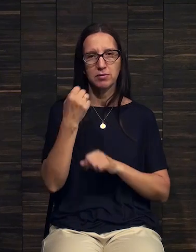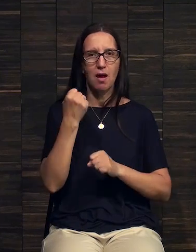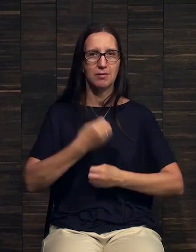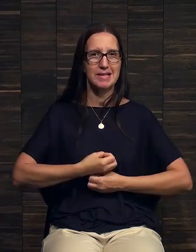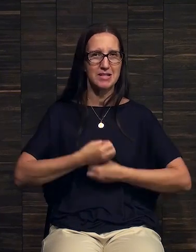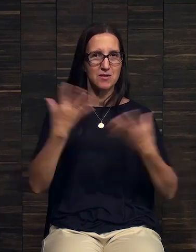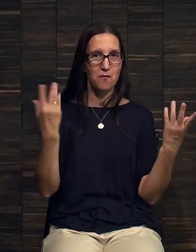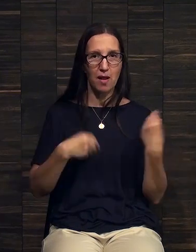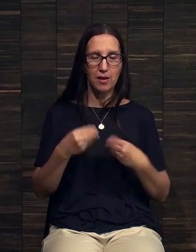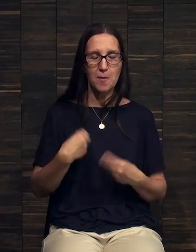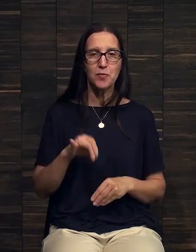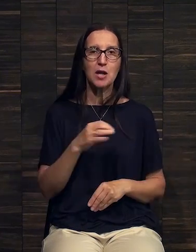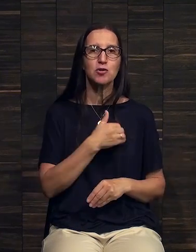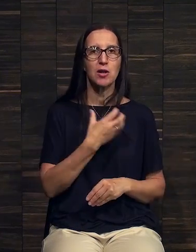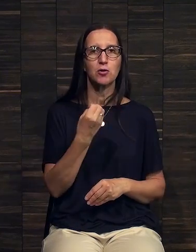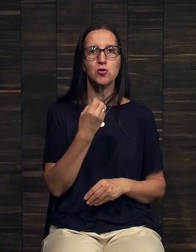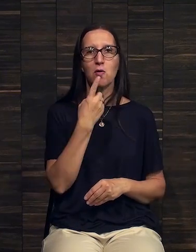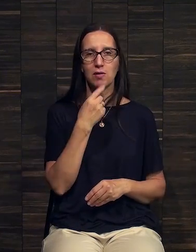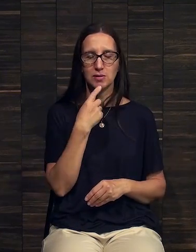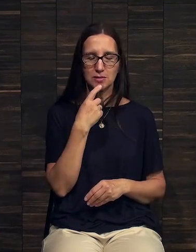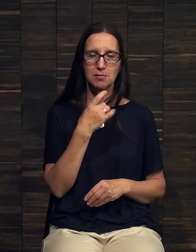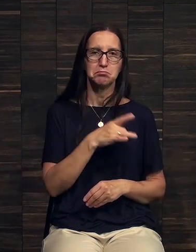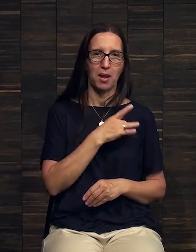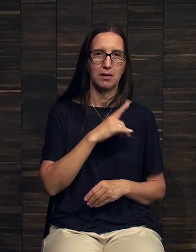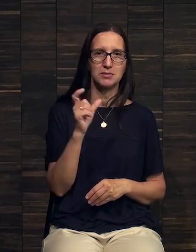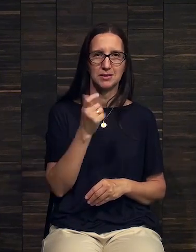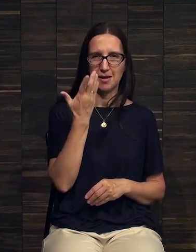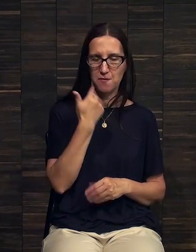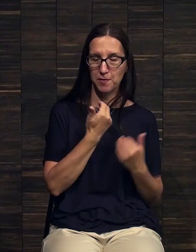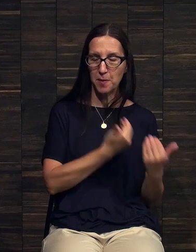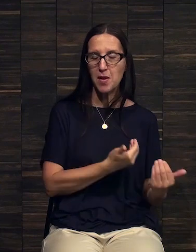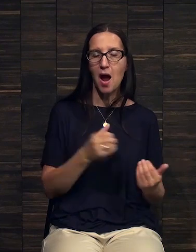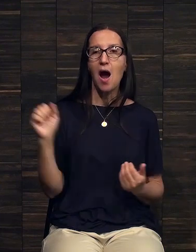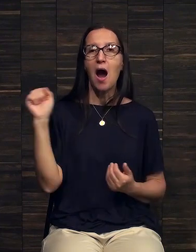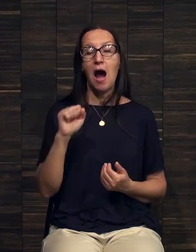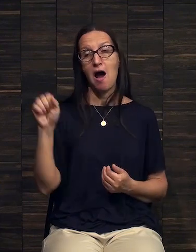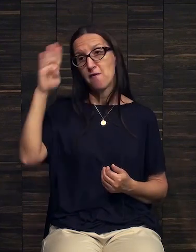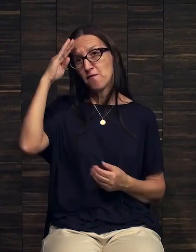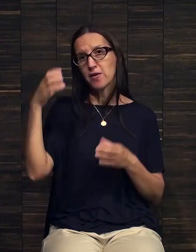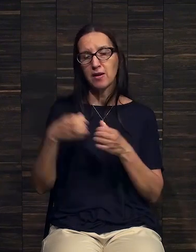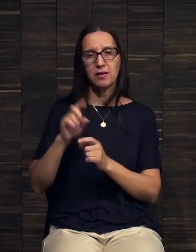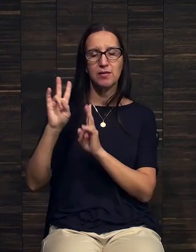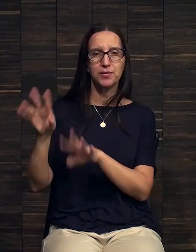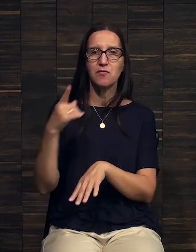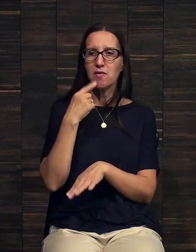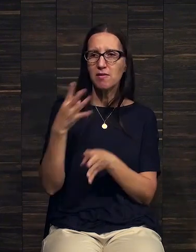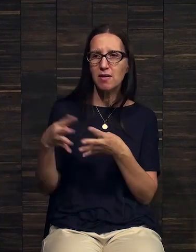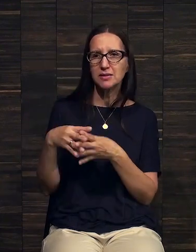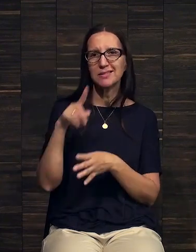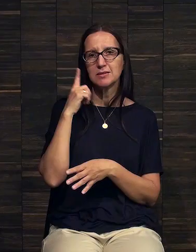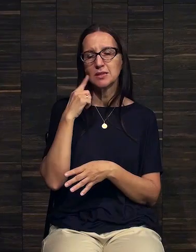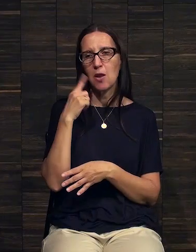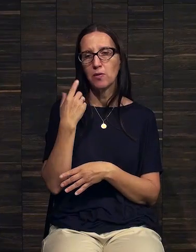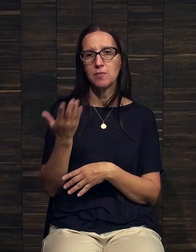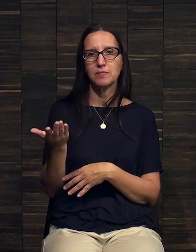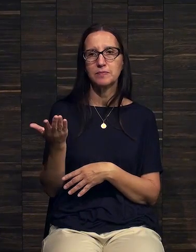are bright and nice and light, red, blue, and white, and the enemies